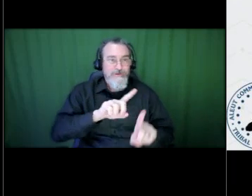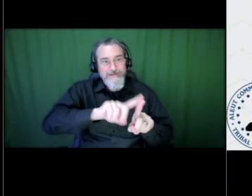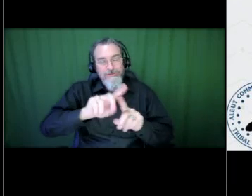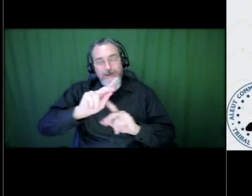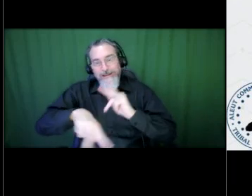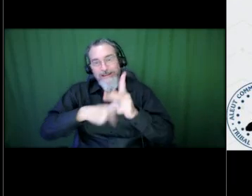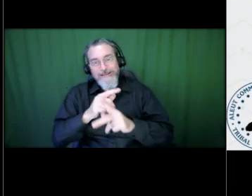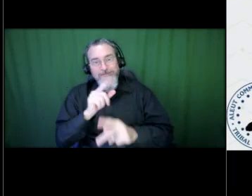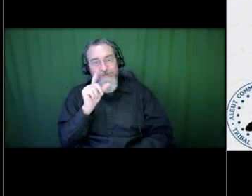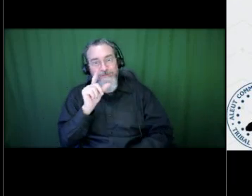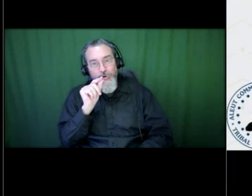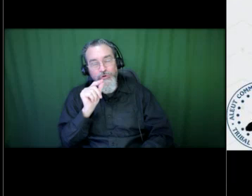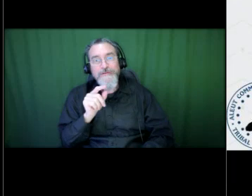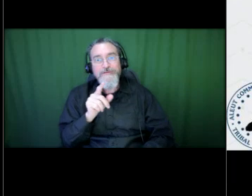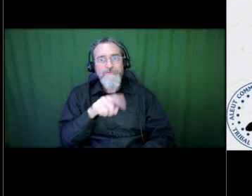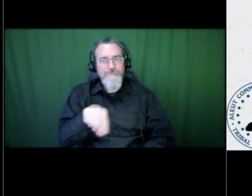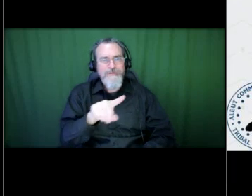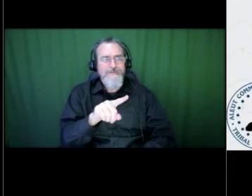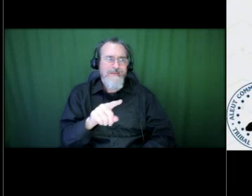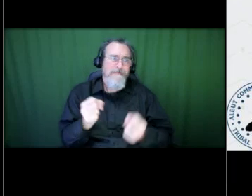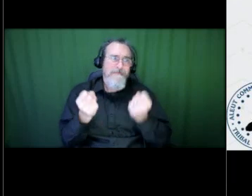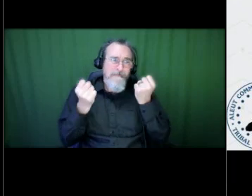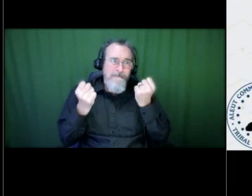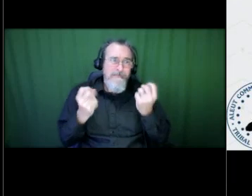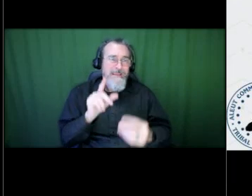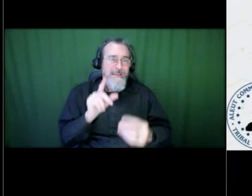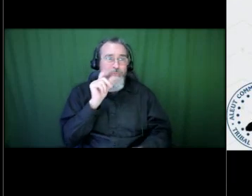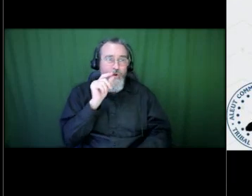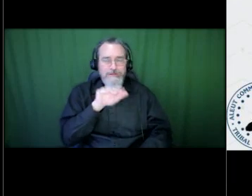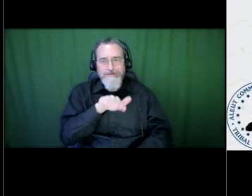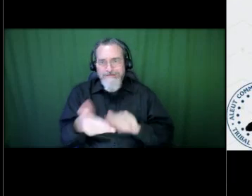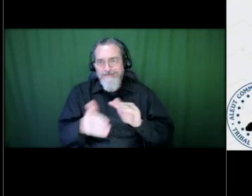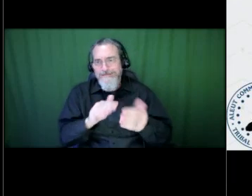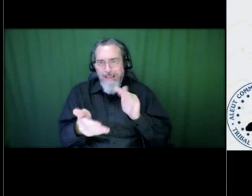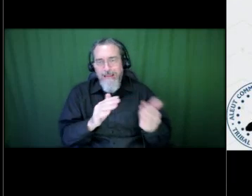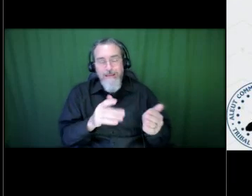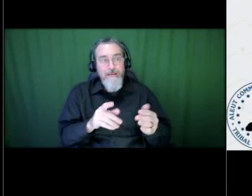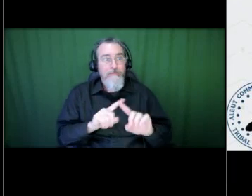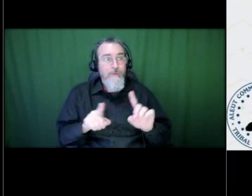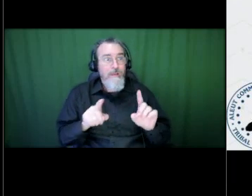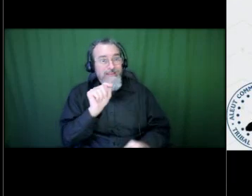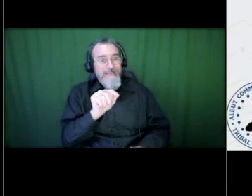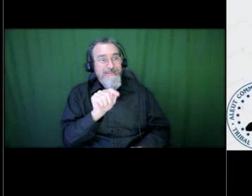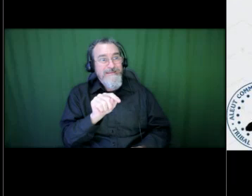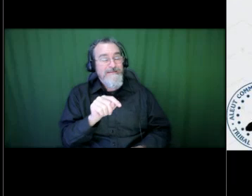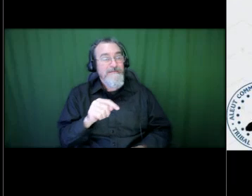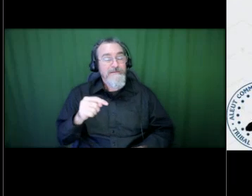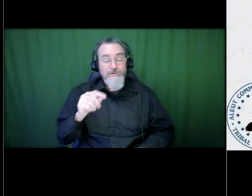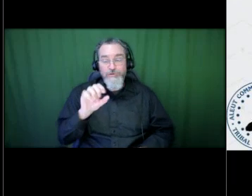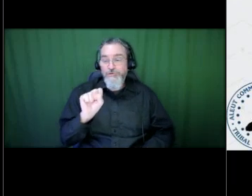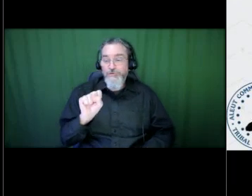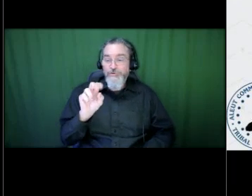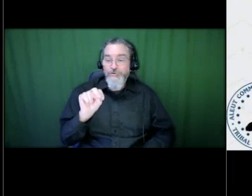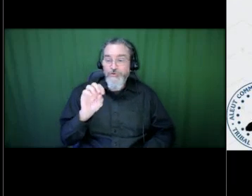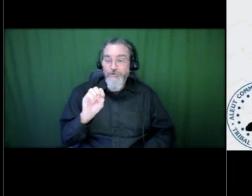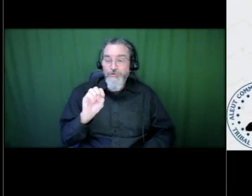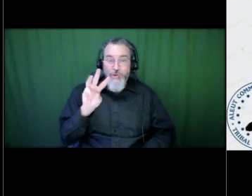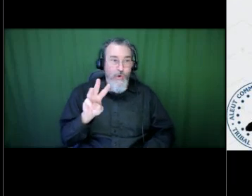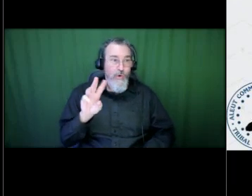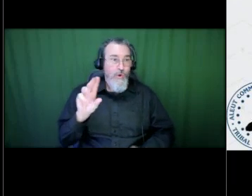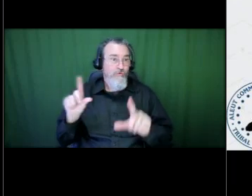witnessed multiple large seabird die-offs due to climate change. It is home to the biggest snow crab processing plant in the nation, with